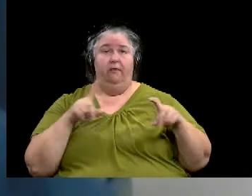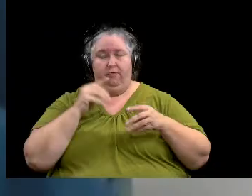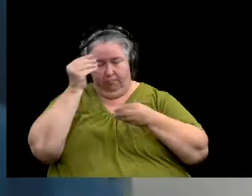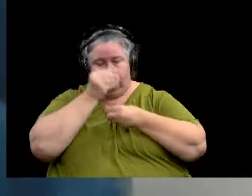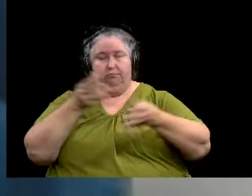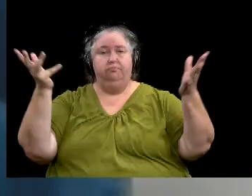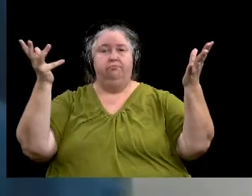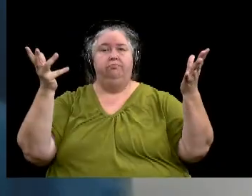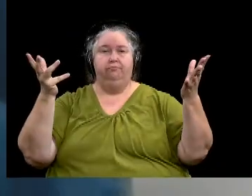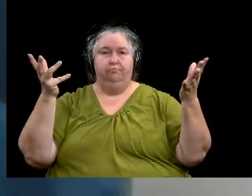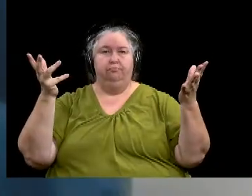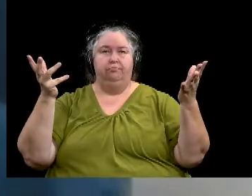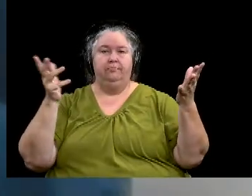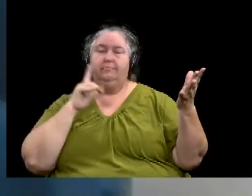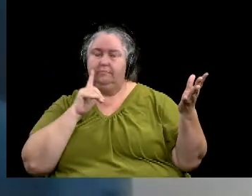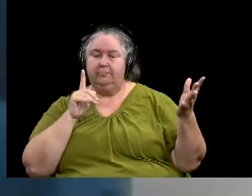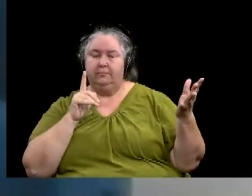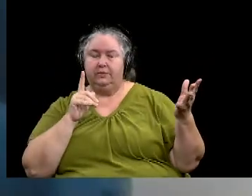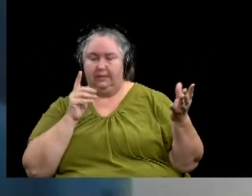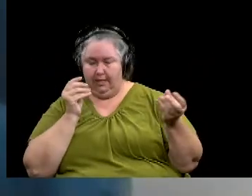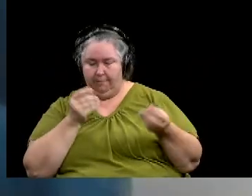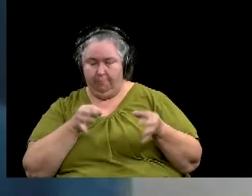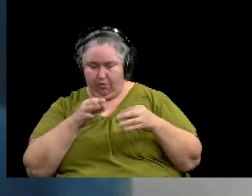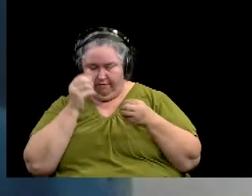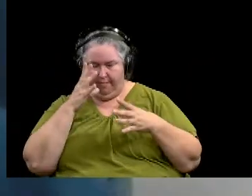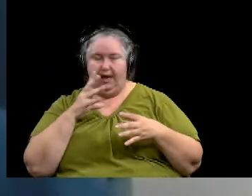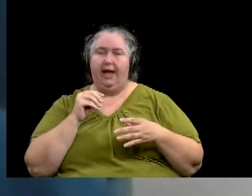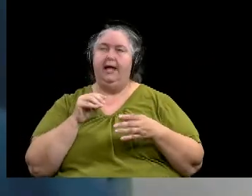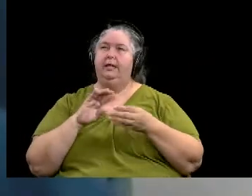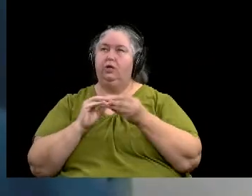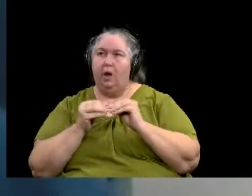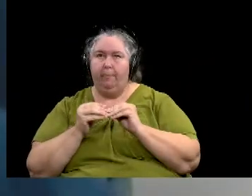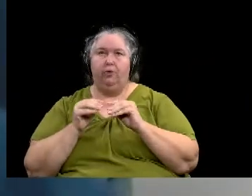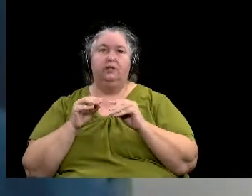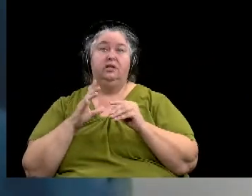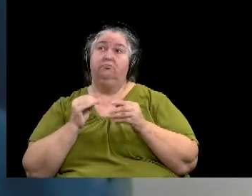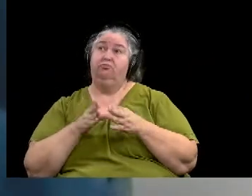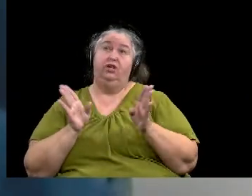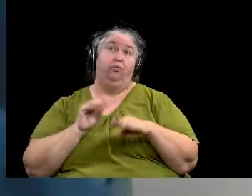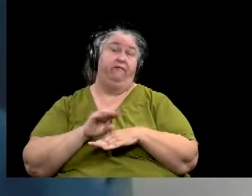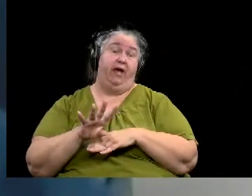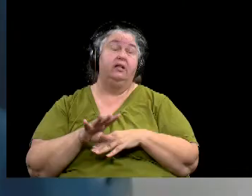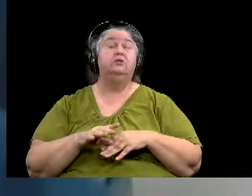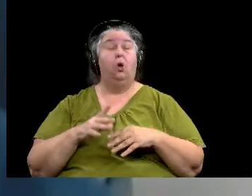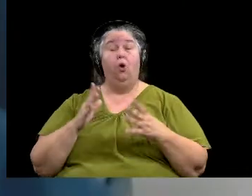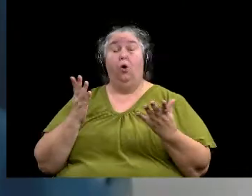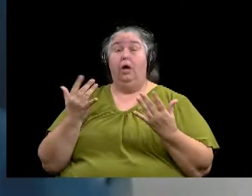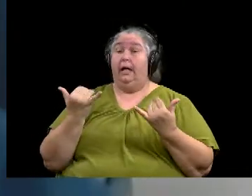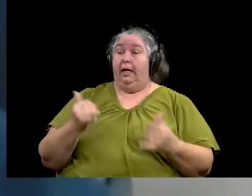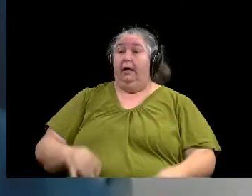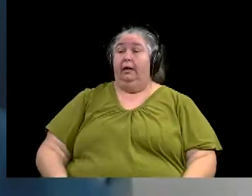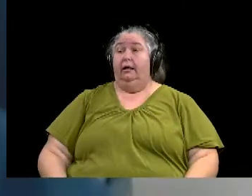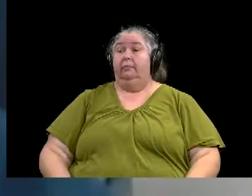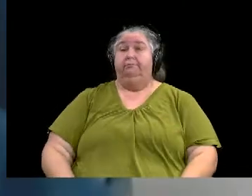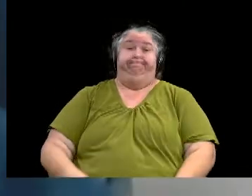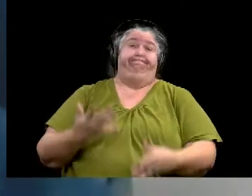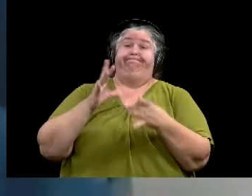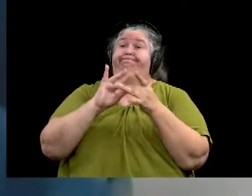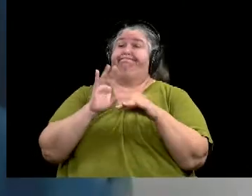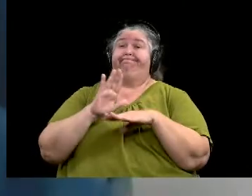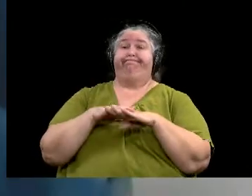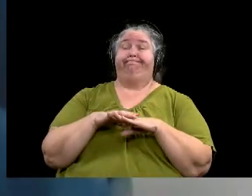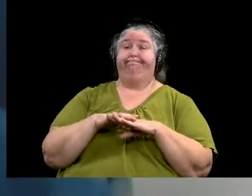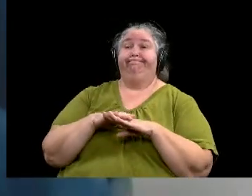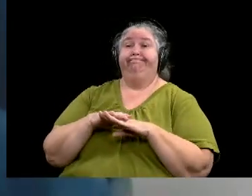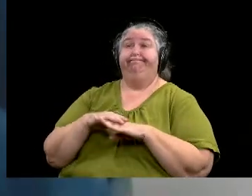and general advice. So today, just wanted to kind of also comment on the status of Hillcrest with Baylor Scott & White